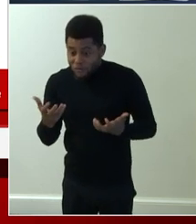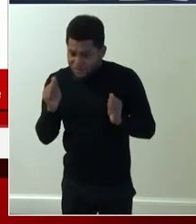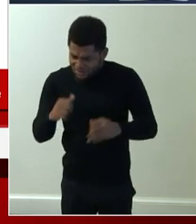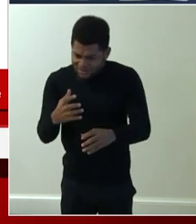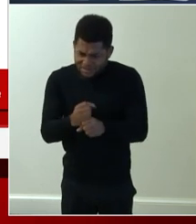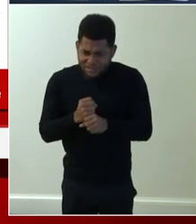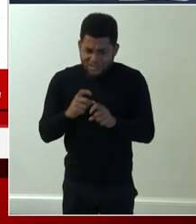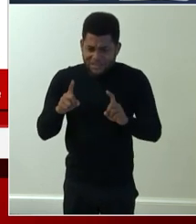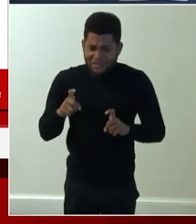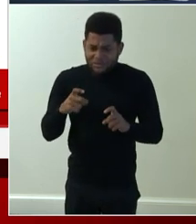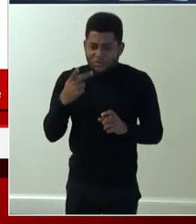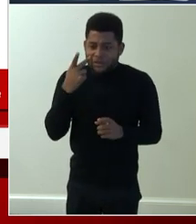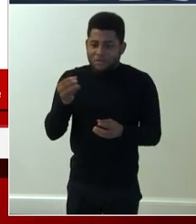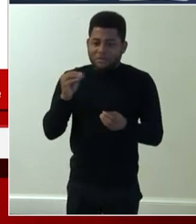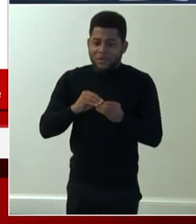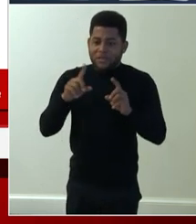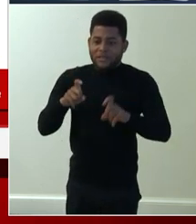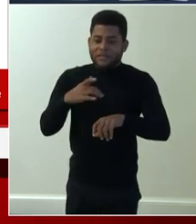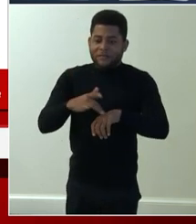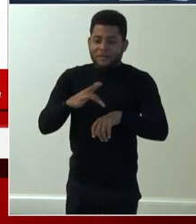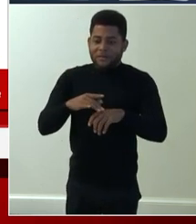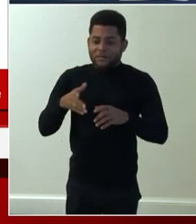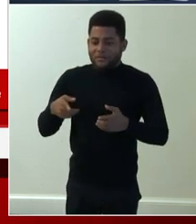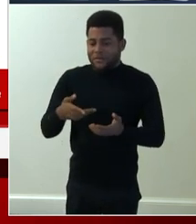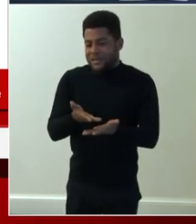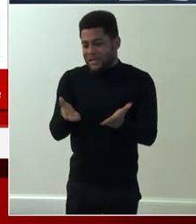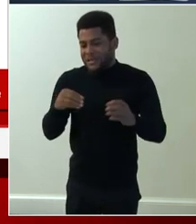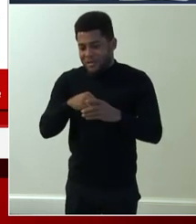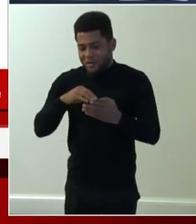see more tests out in the community in the coming days.